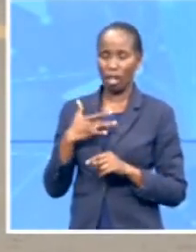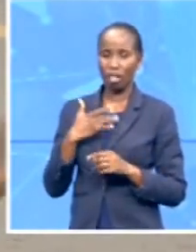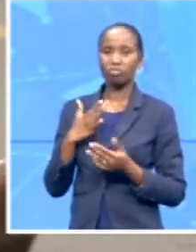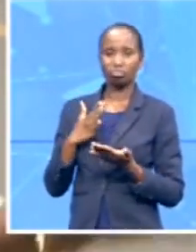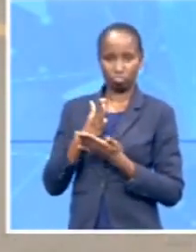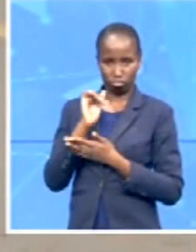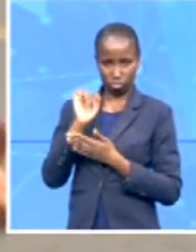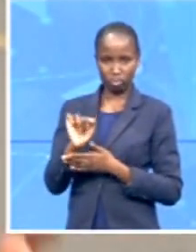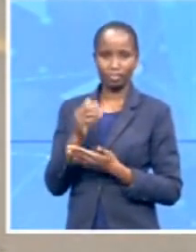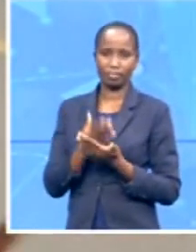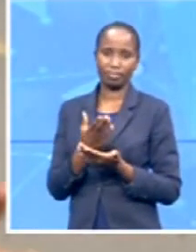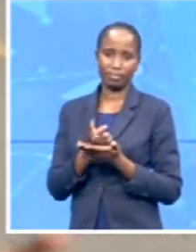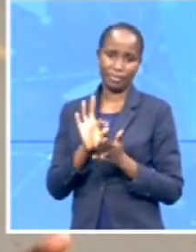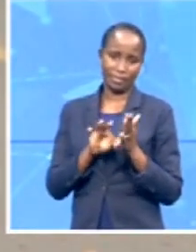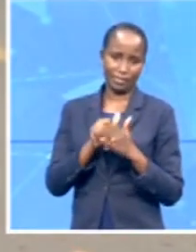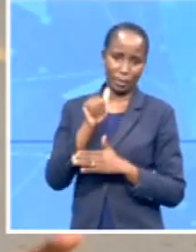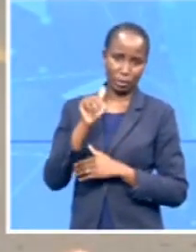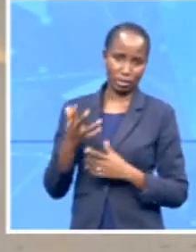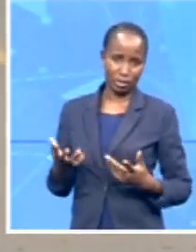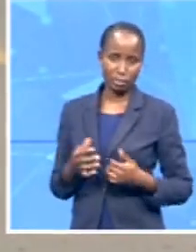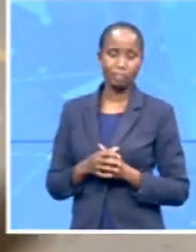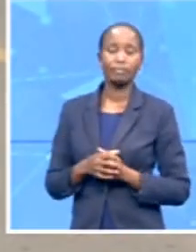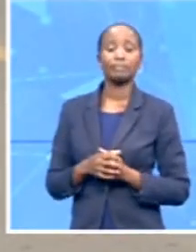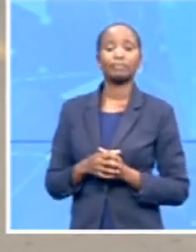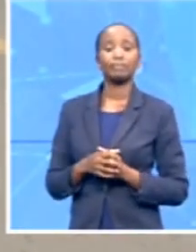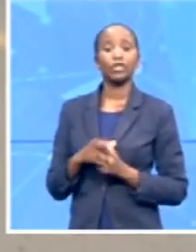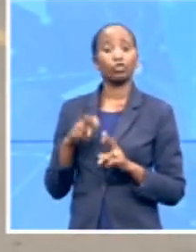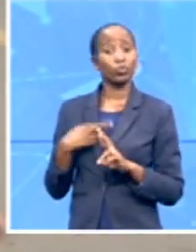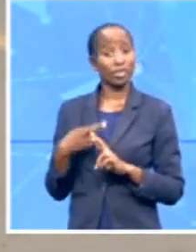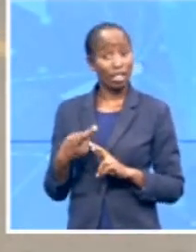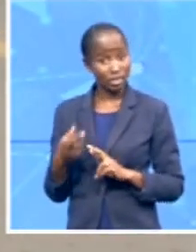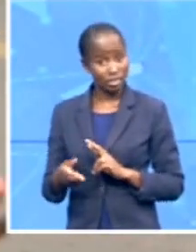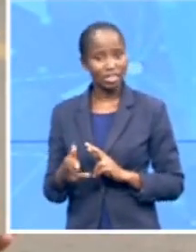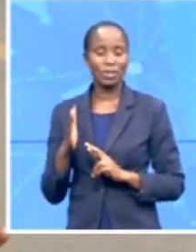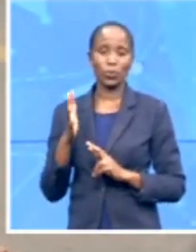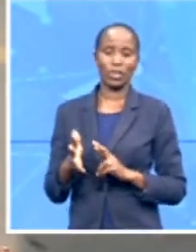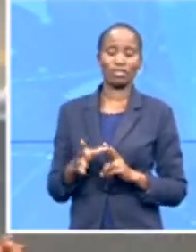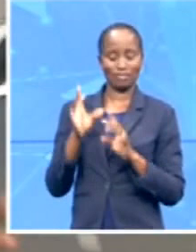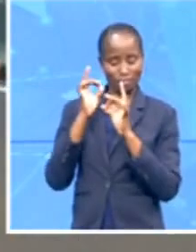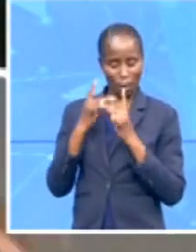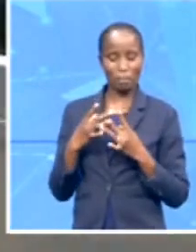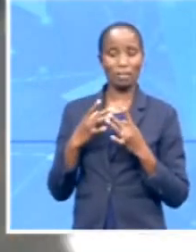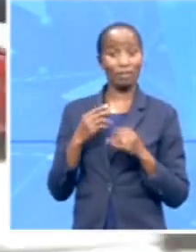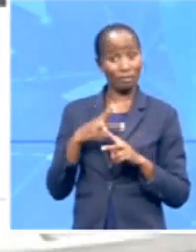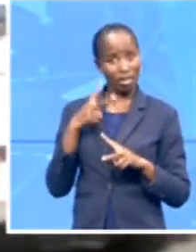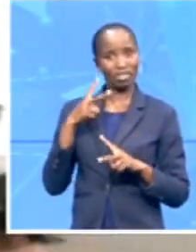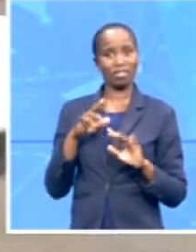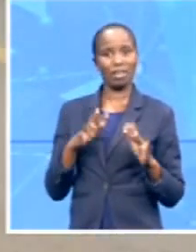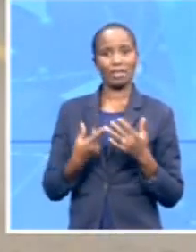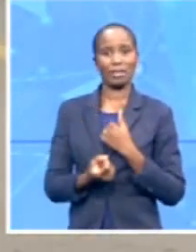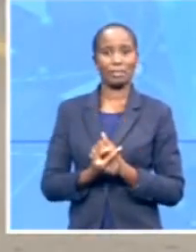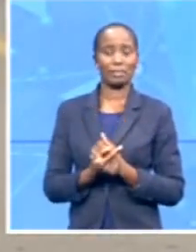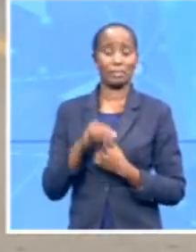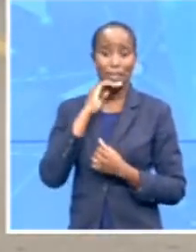So, the results will really tell the final picture once all the numbers have been tallied and counted. But on the ground, the issue